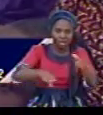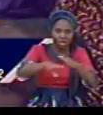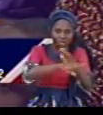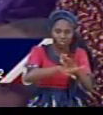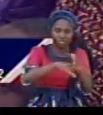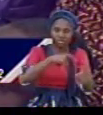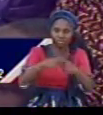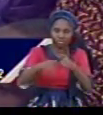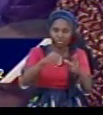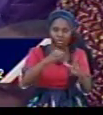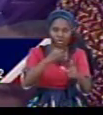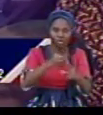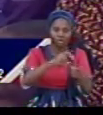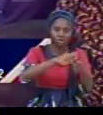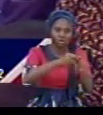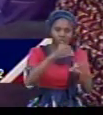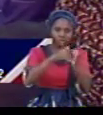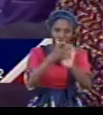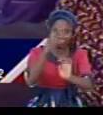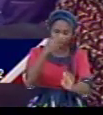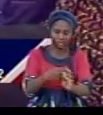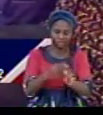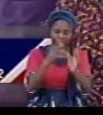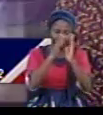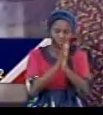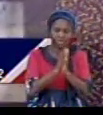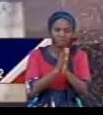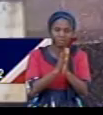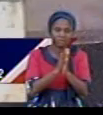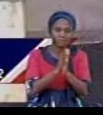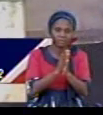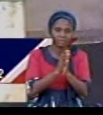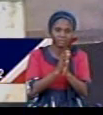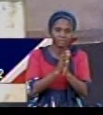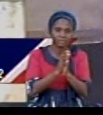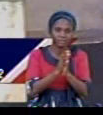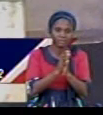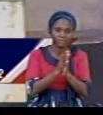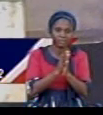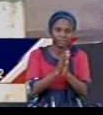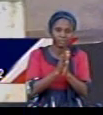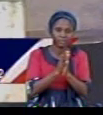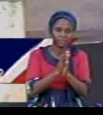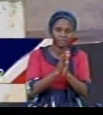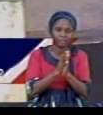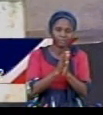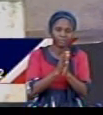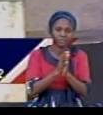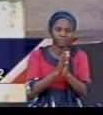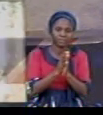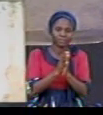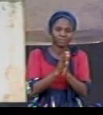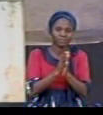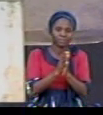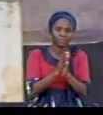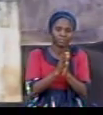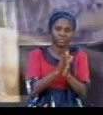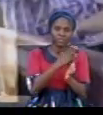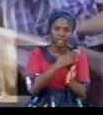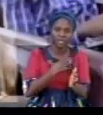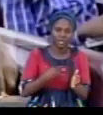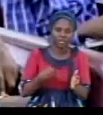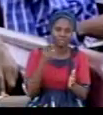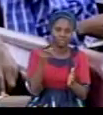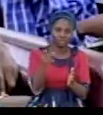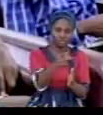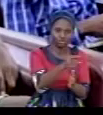affliction in Jesus' name. Look at chapter 10 of Matthew, verse 22. And ye shall